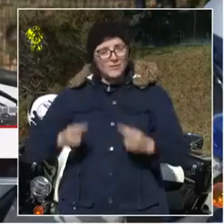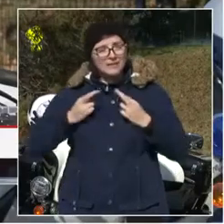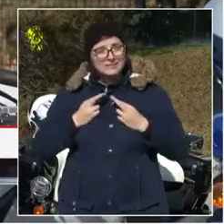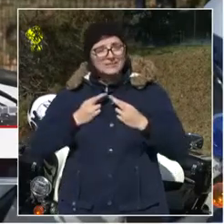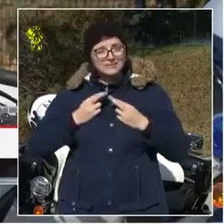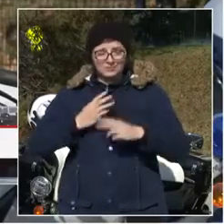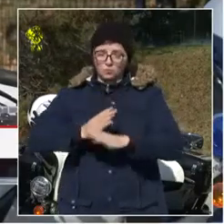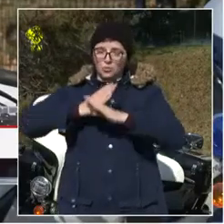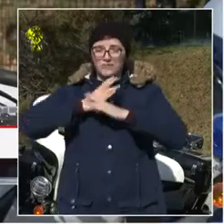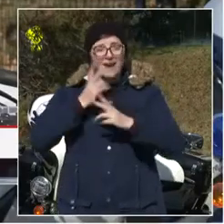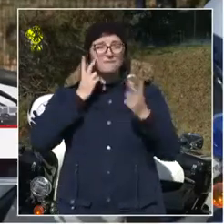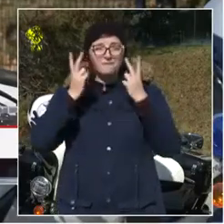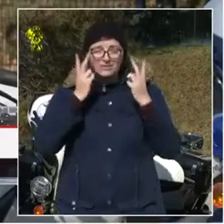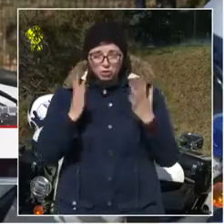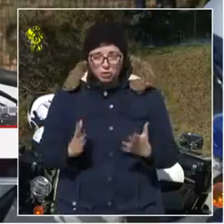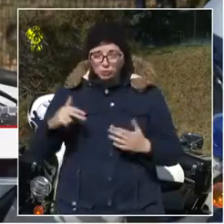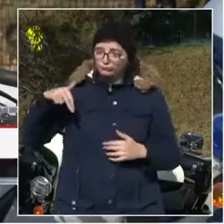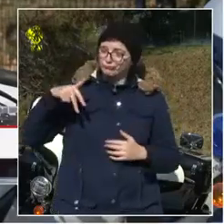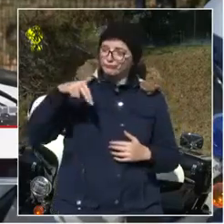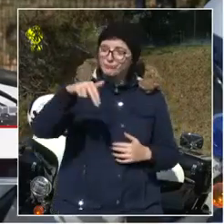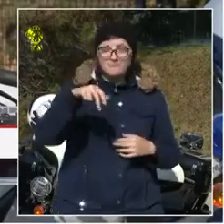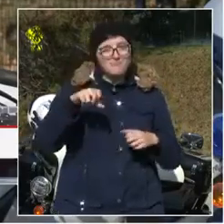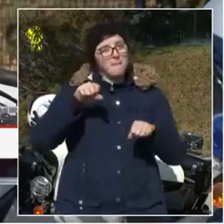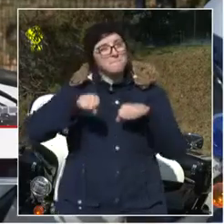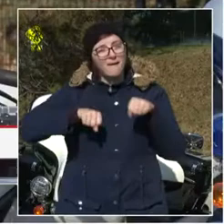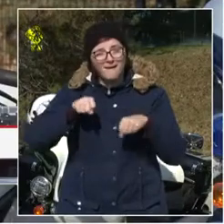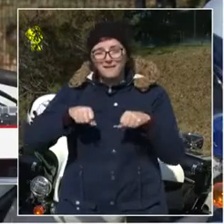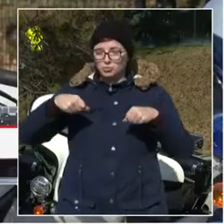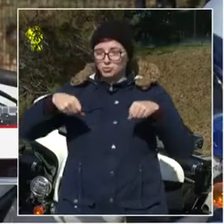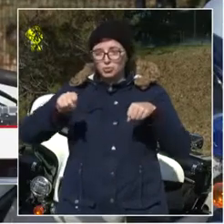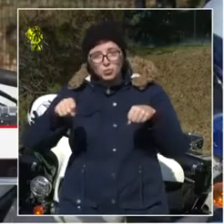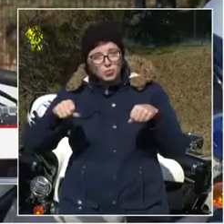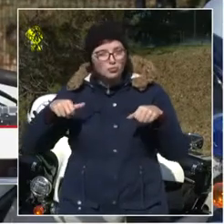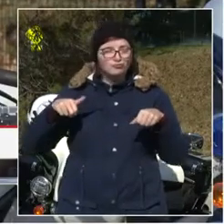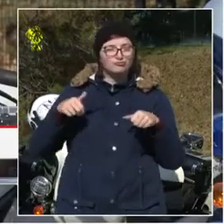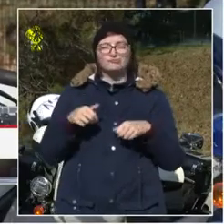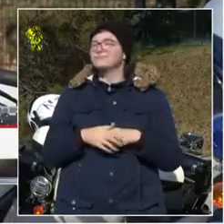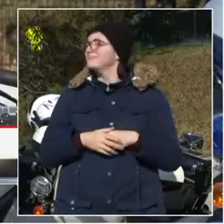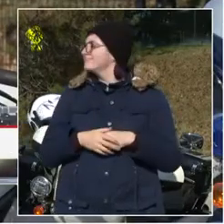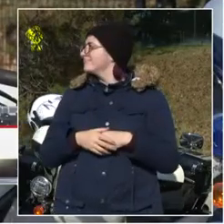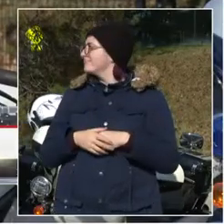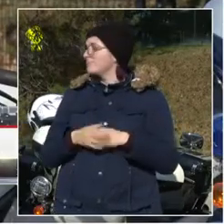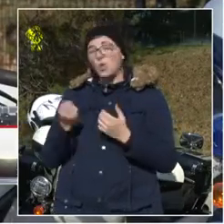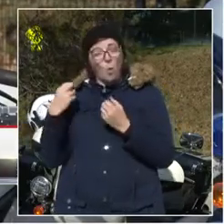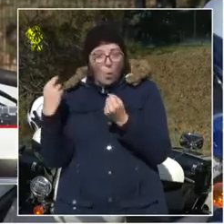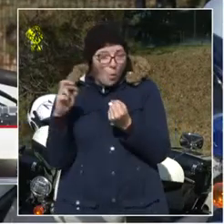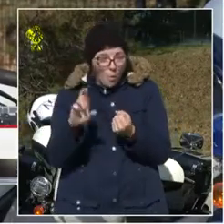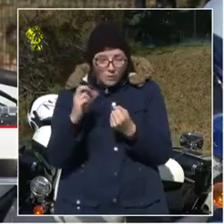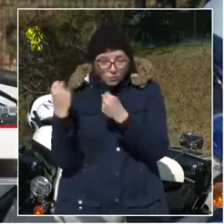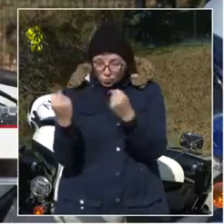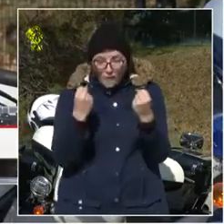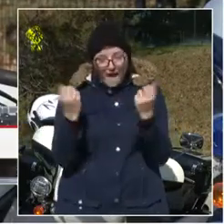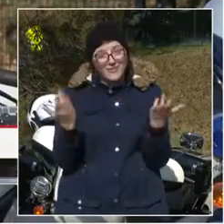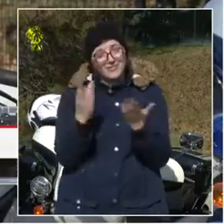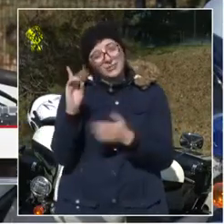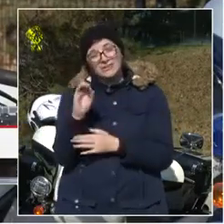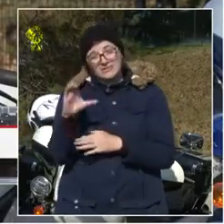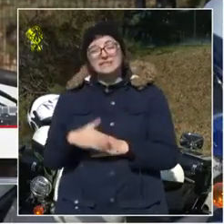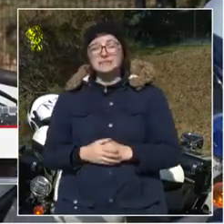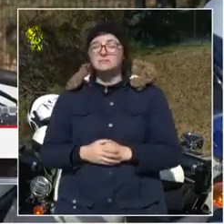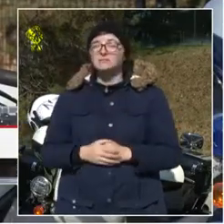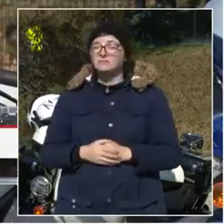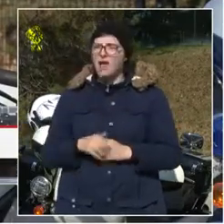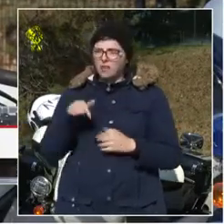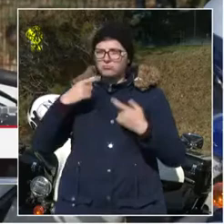our visitors when they walk, when they bike, when they scoot, or when they drive here in DC. And this